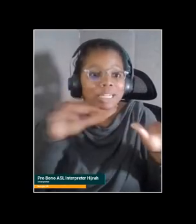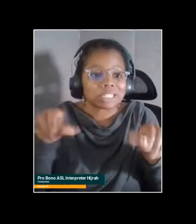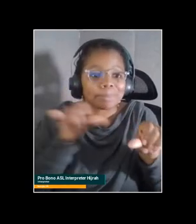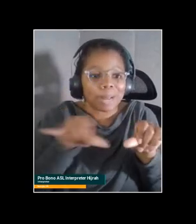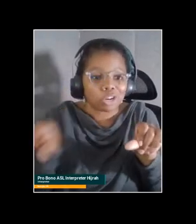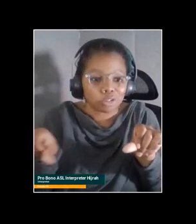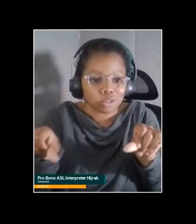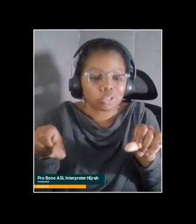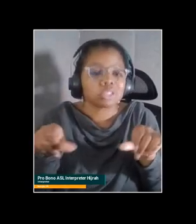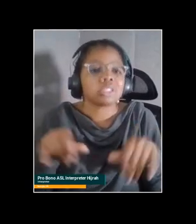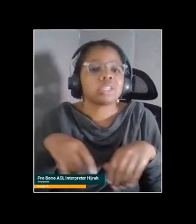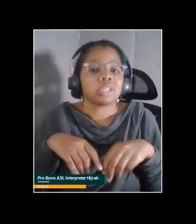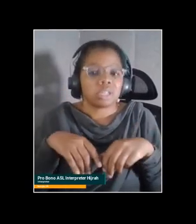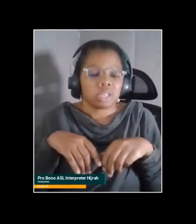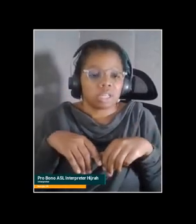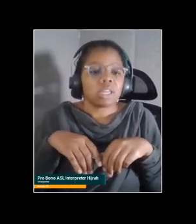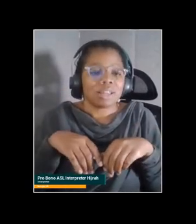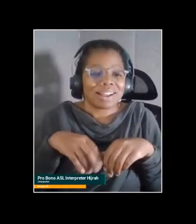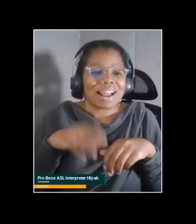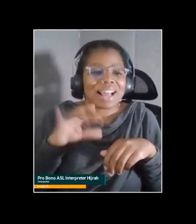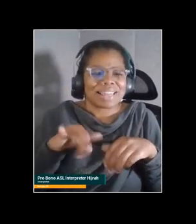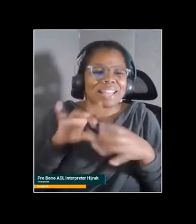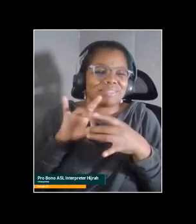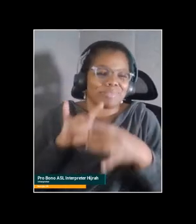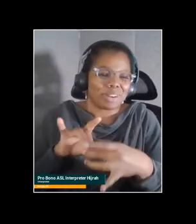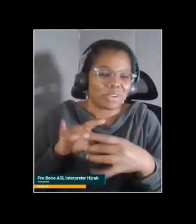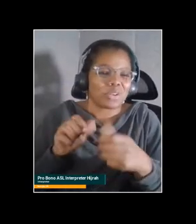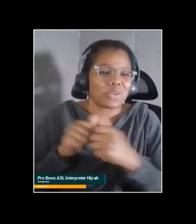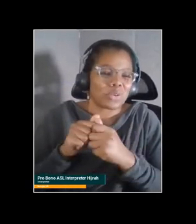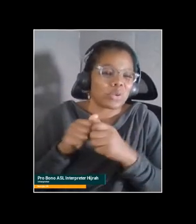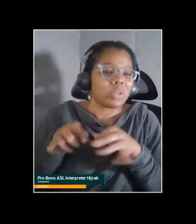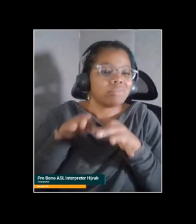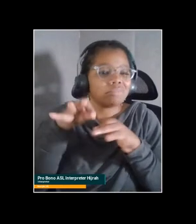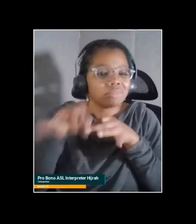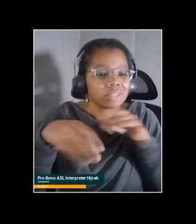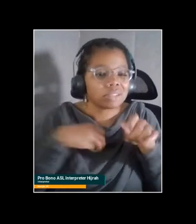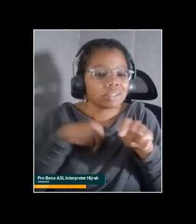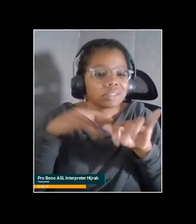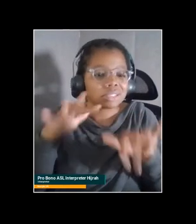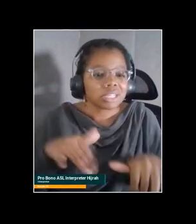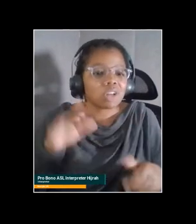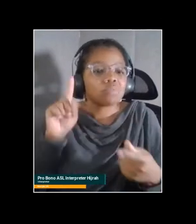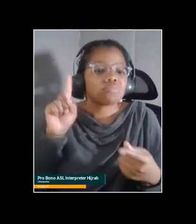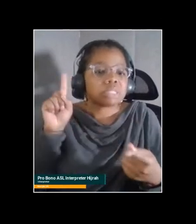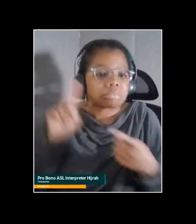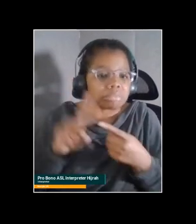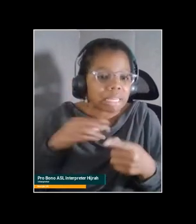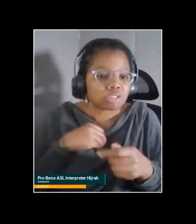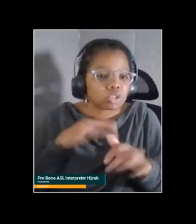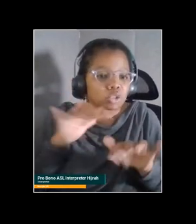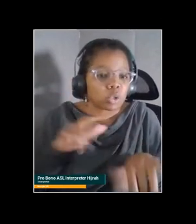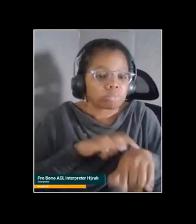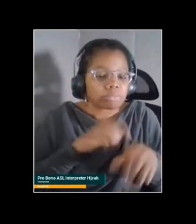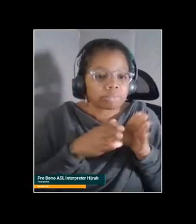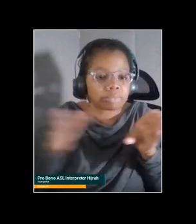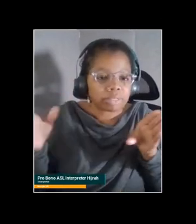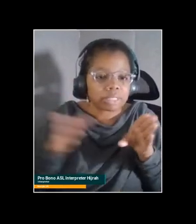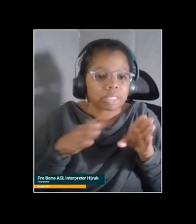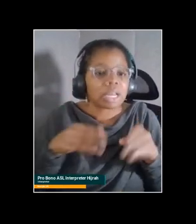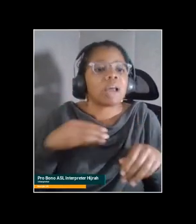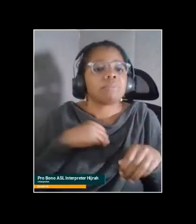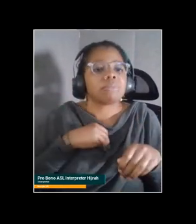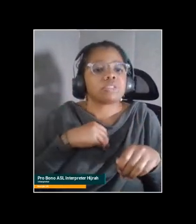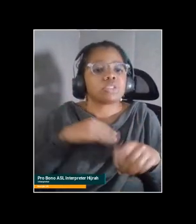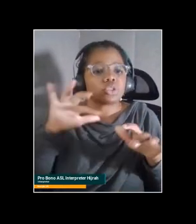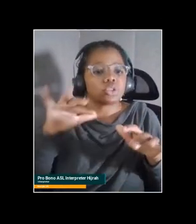that is kind of associated with later snowfalls, shorter snow seasons, snow moving up in elevation, and then